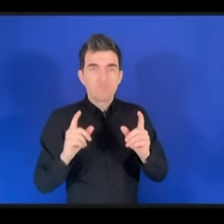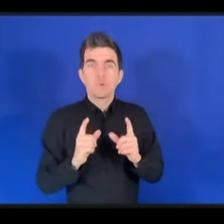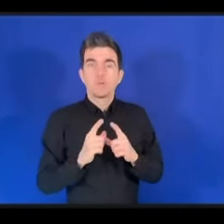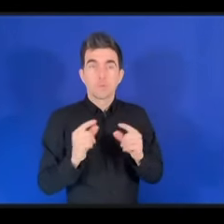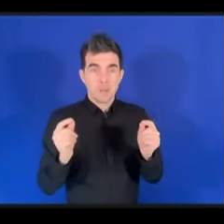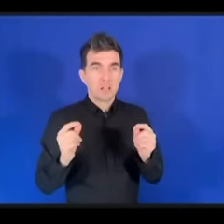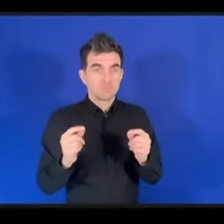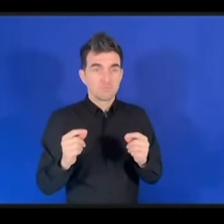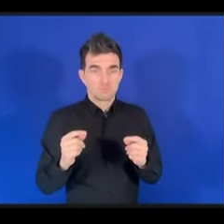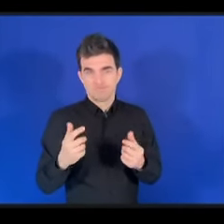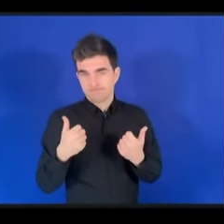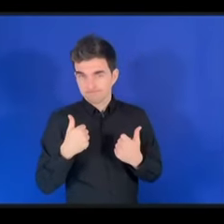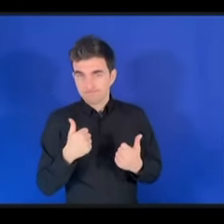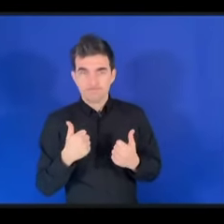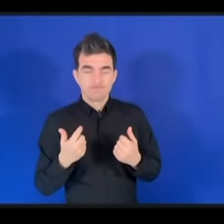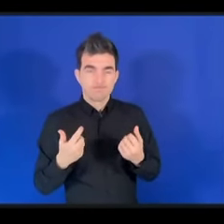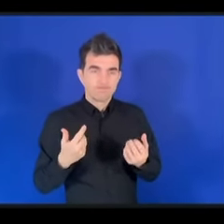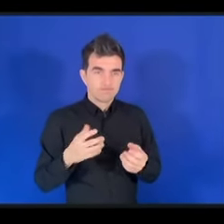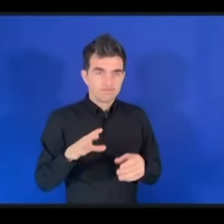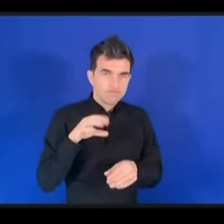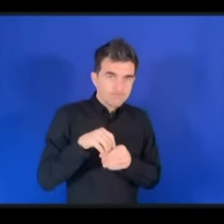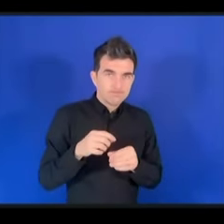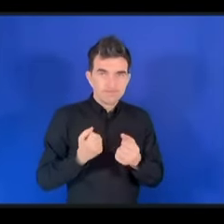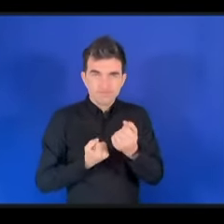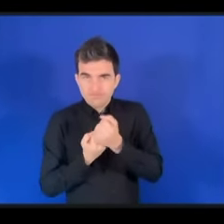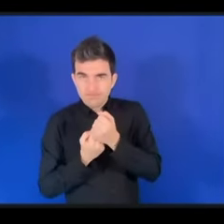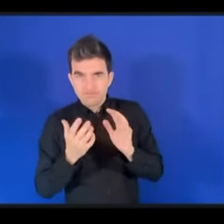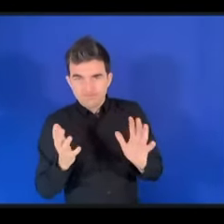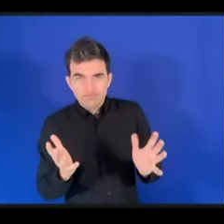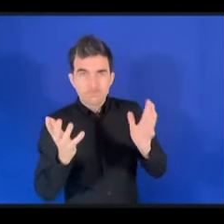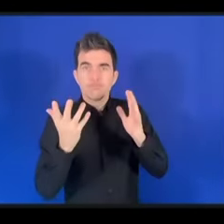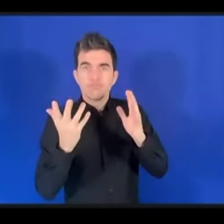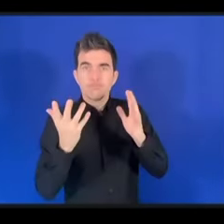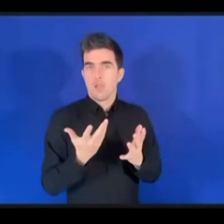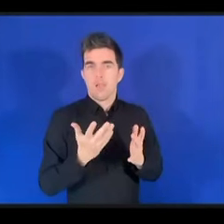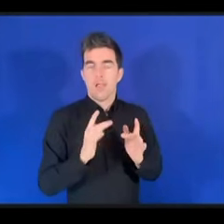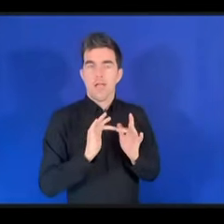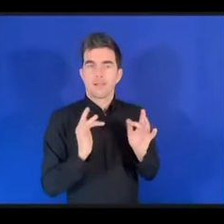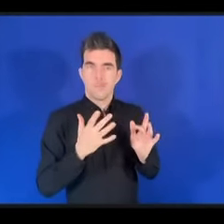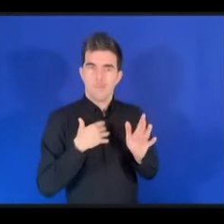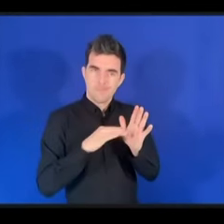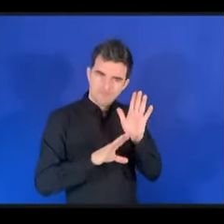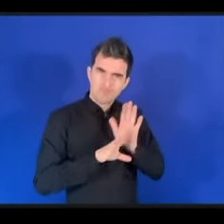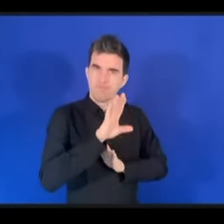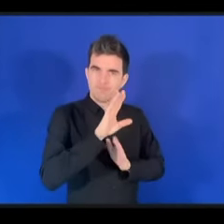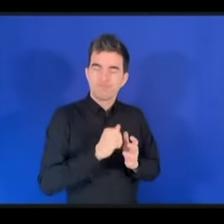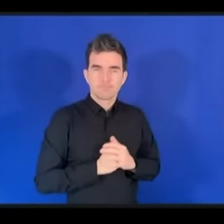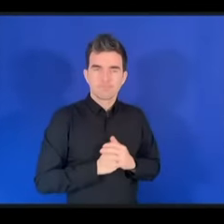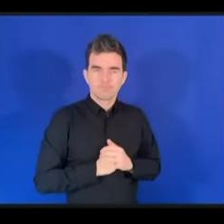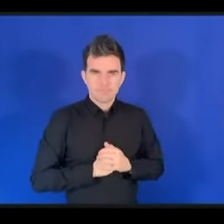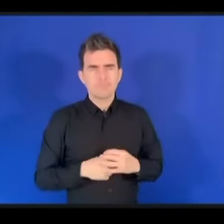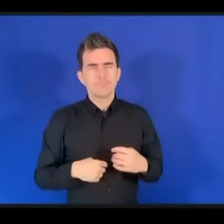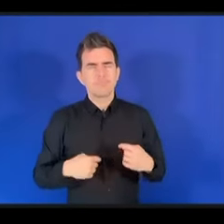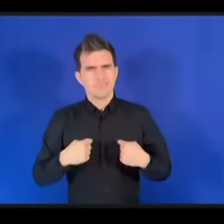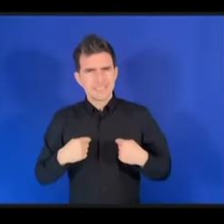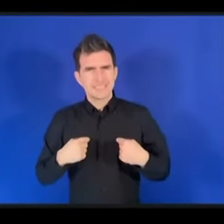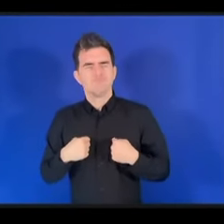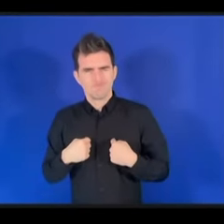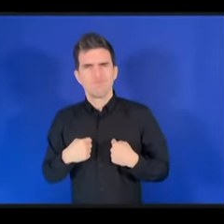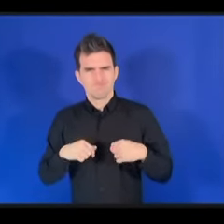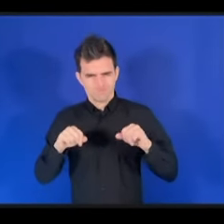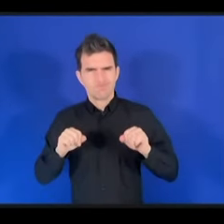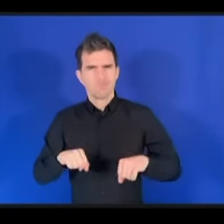I am confident that the IGF will continue to be the world-leading forum